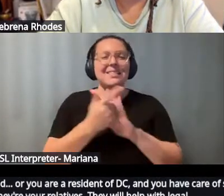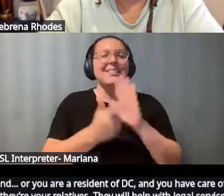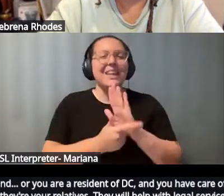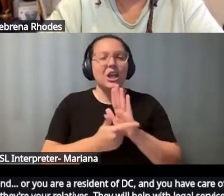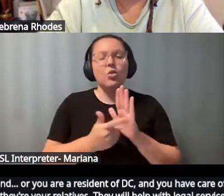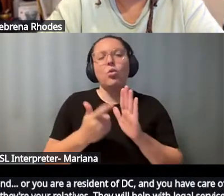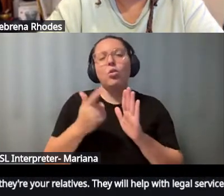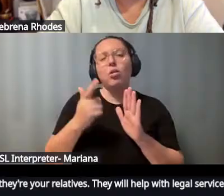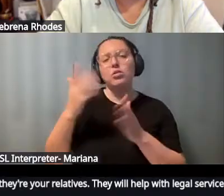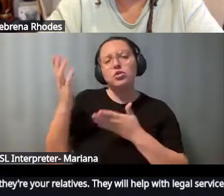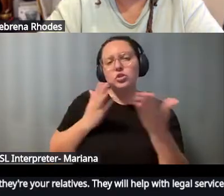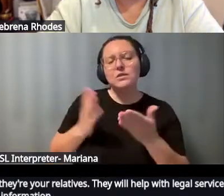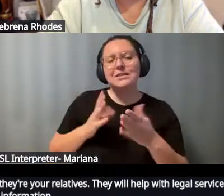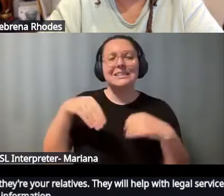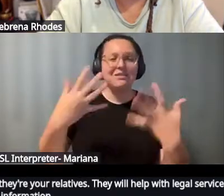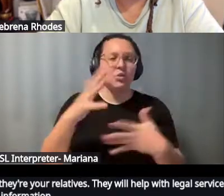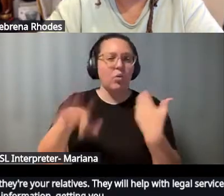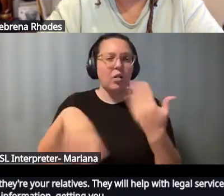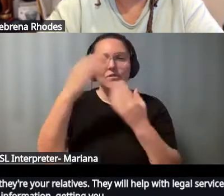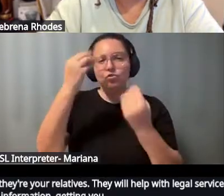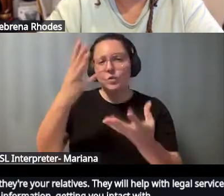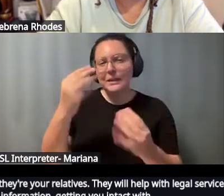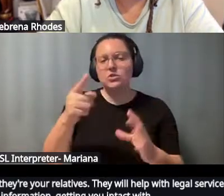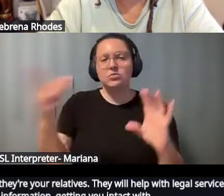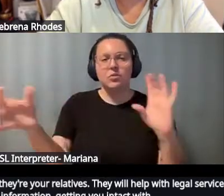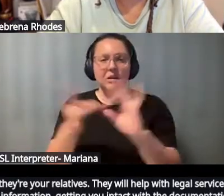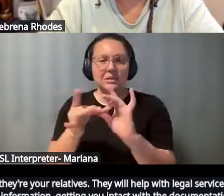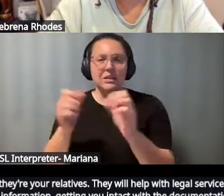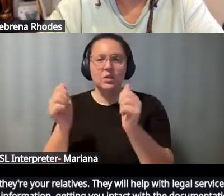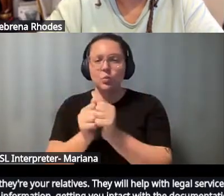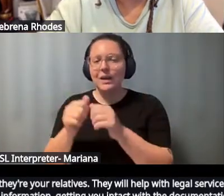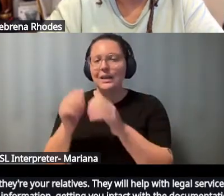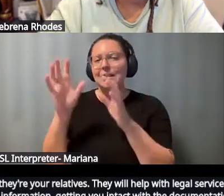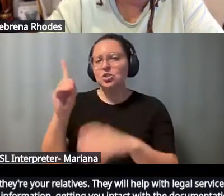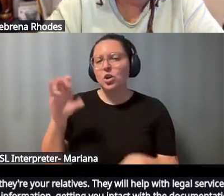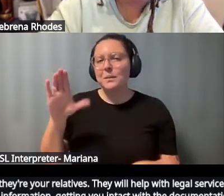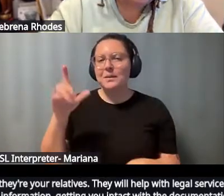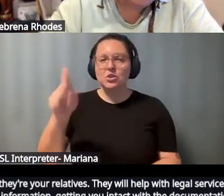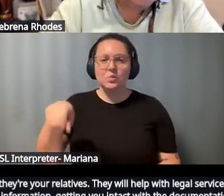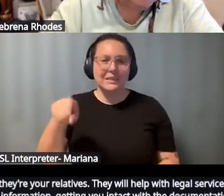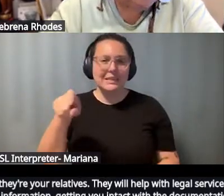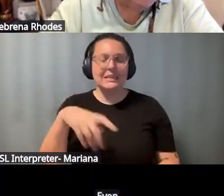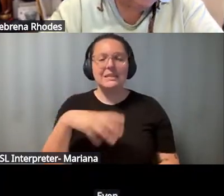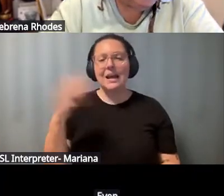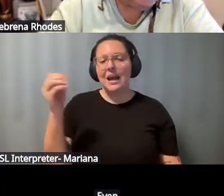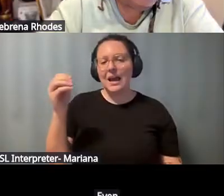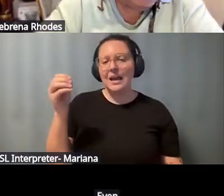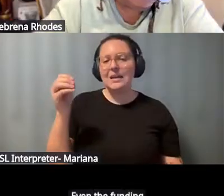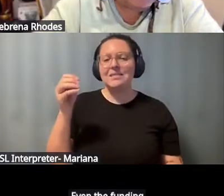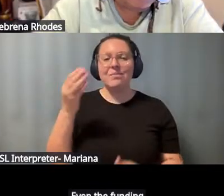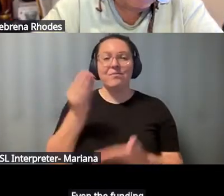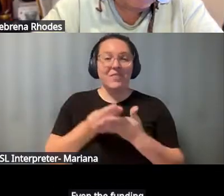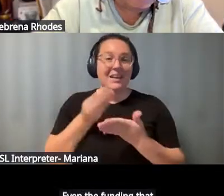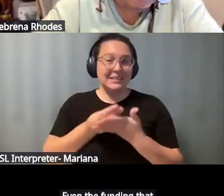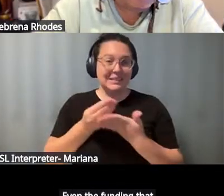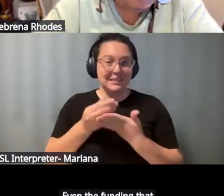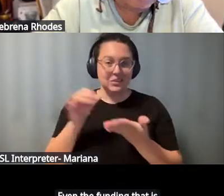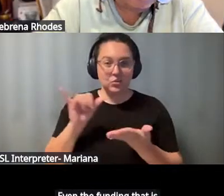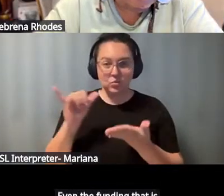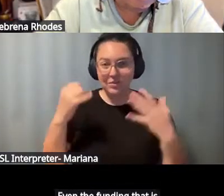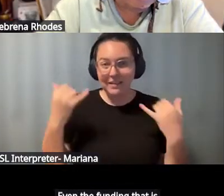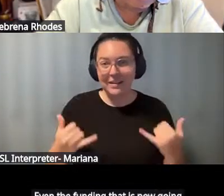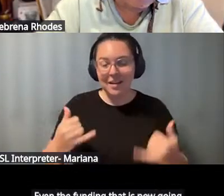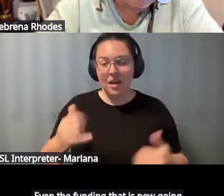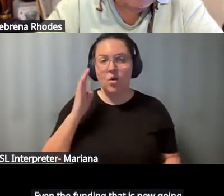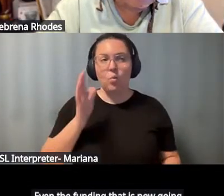the information, getting you intact with the documentations you need, even the funding that is now going to